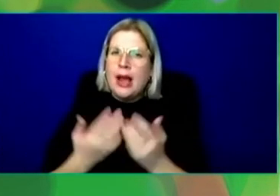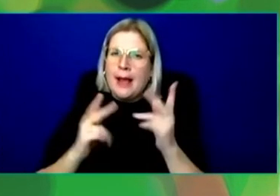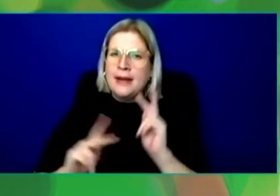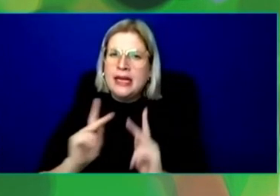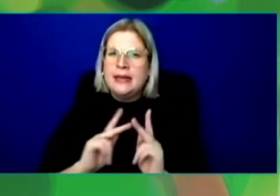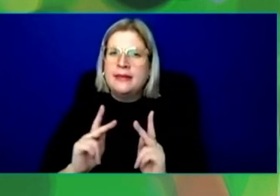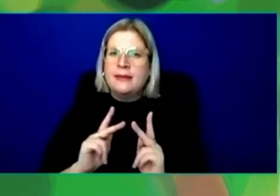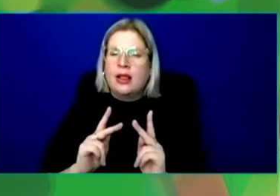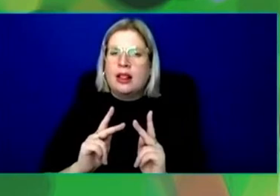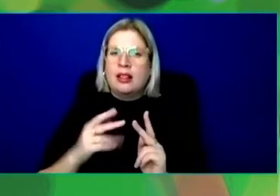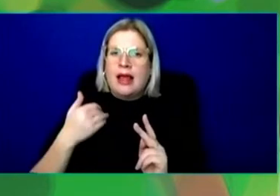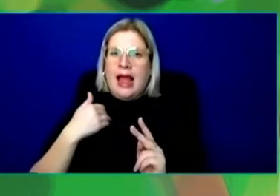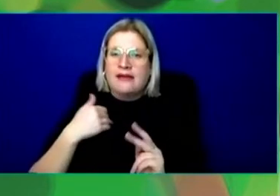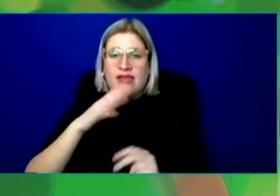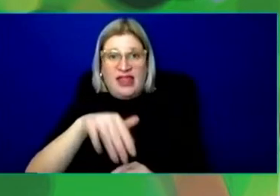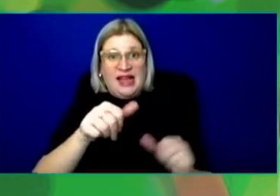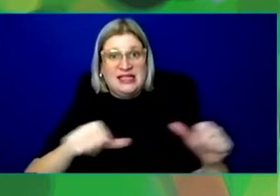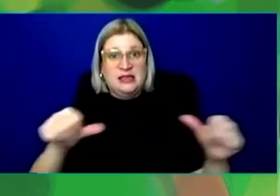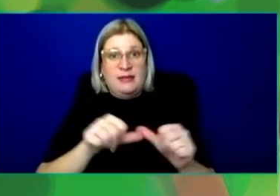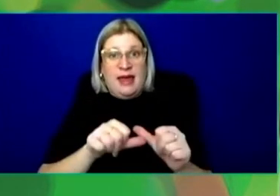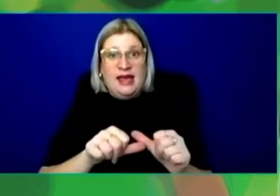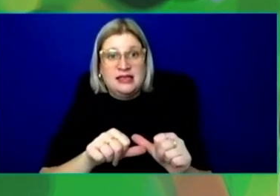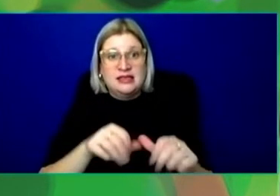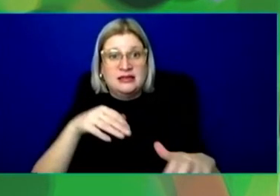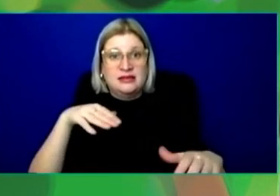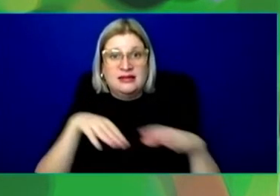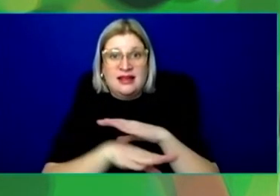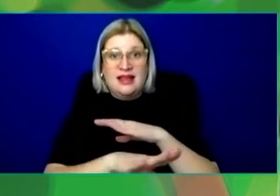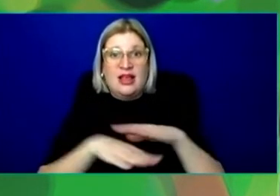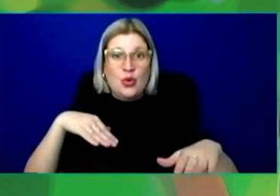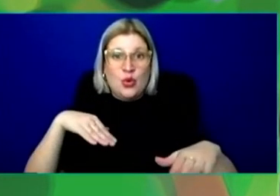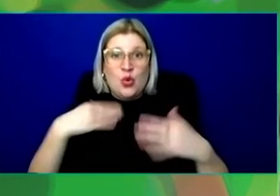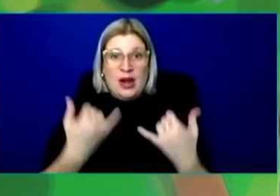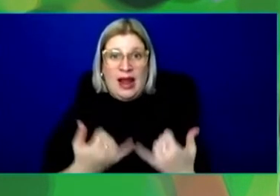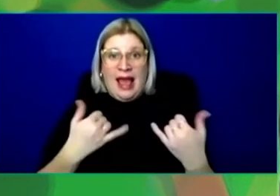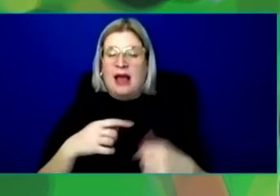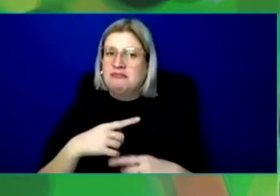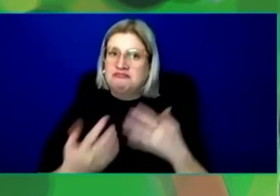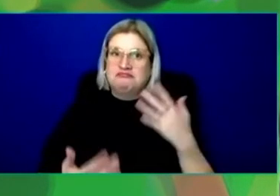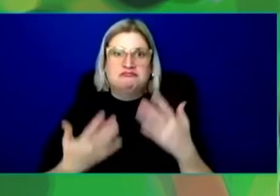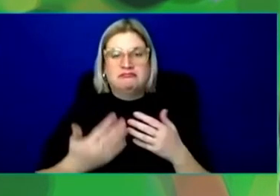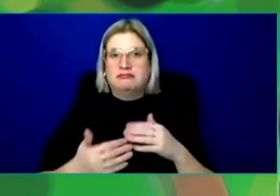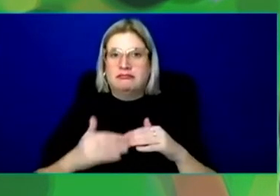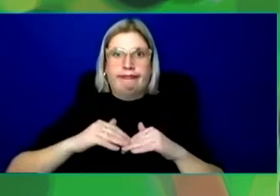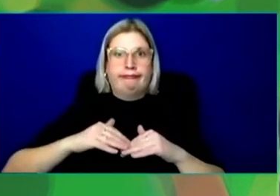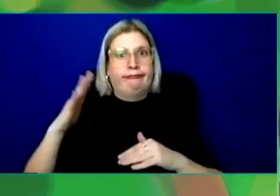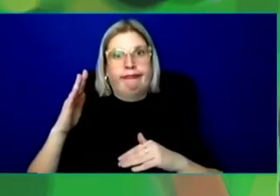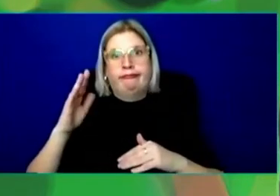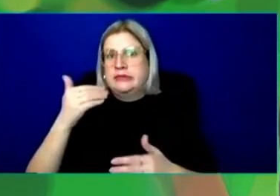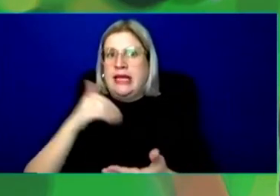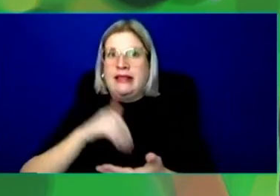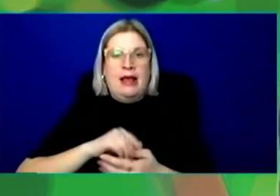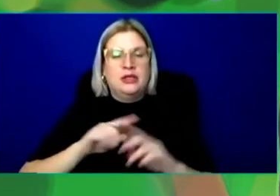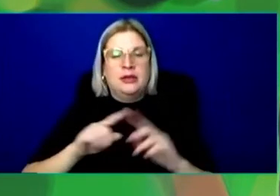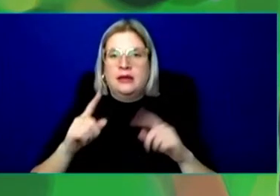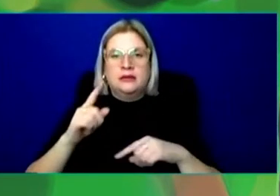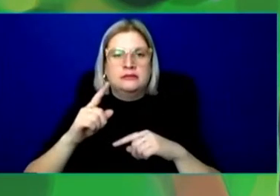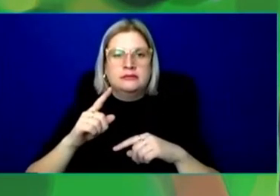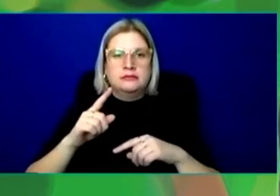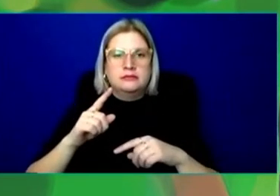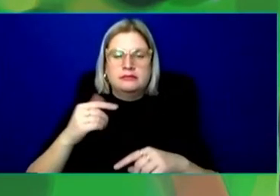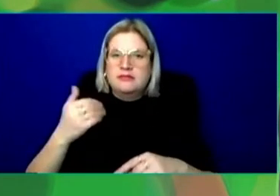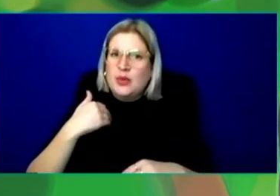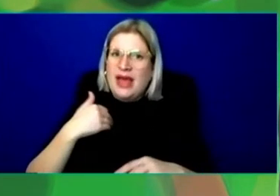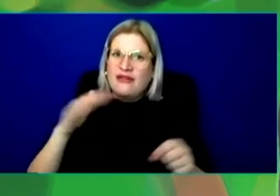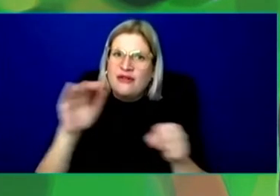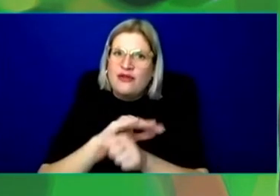probably tens of thousands. I don't know what the number is, but what's really interesting about it is that we have like a whole generation